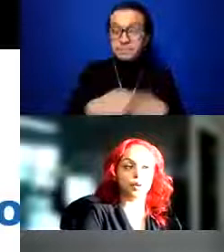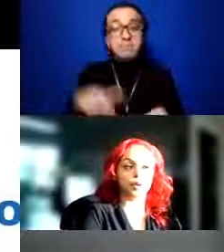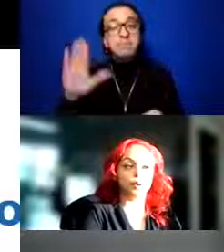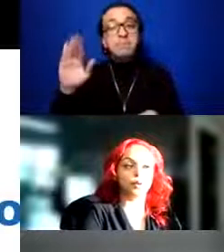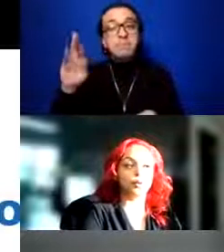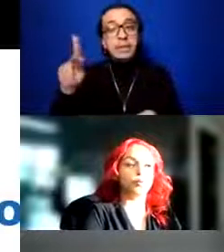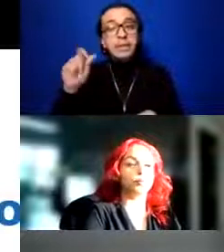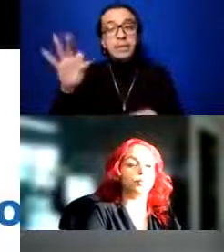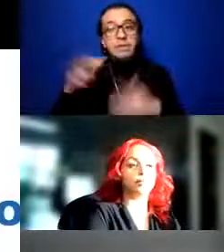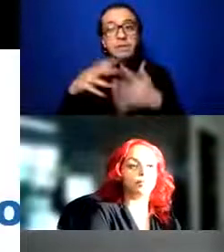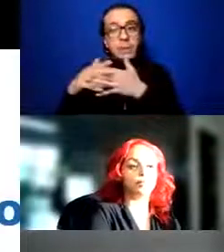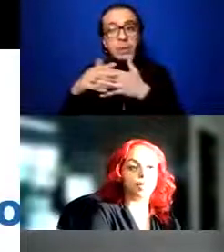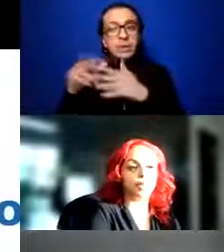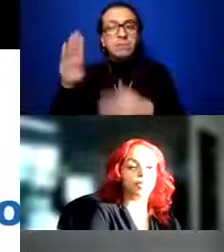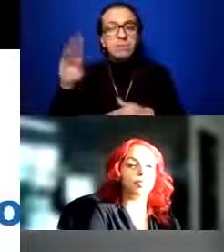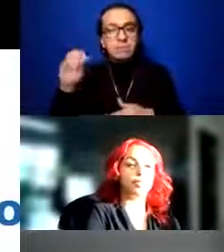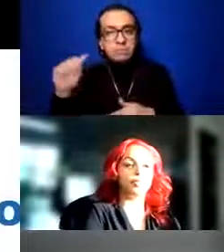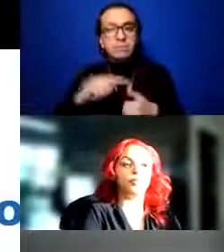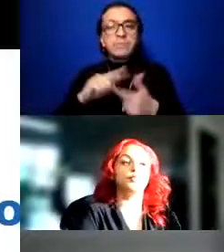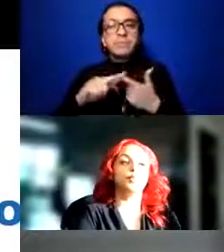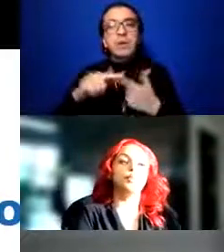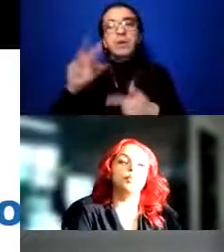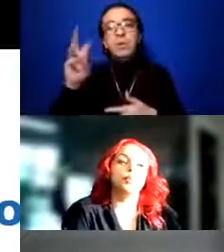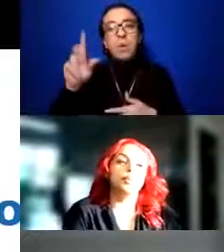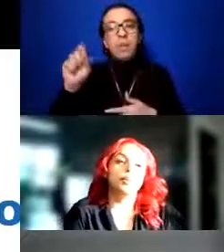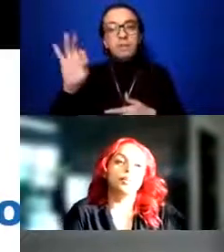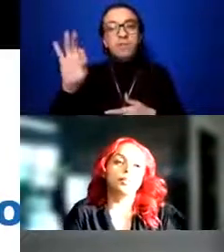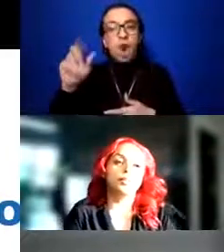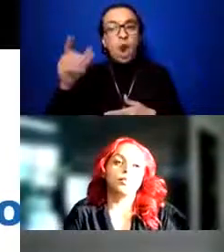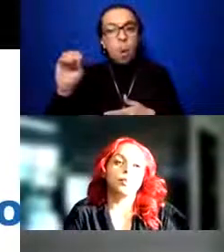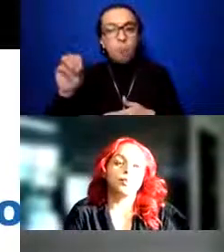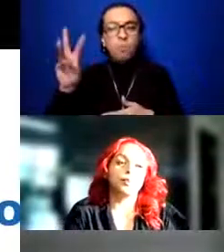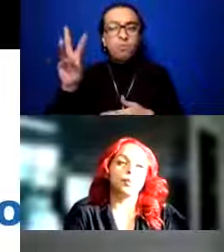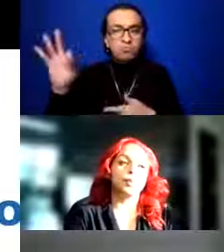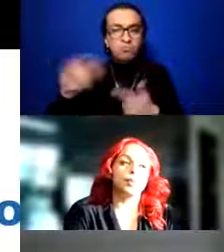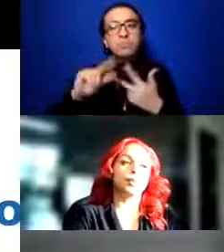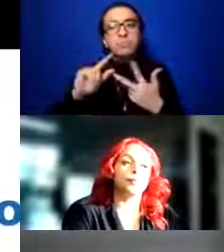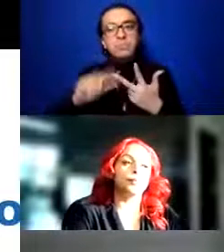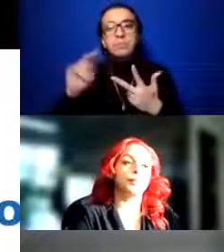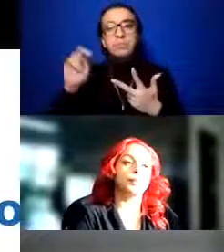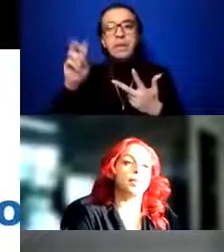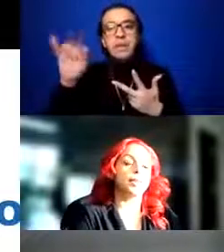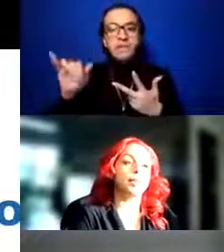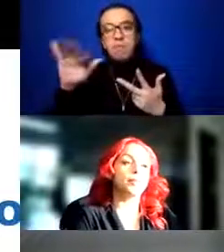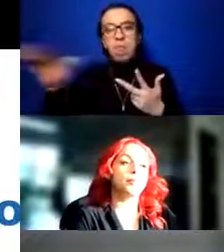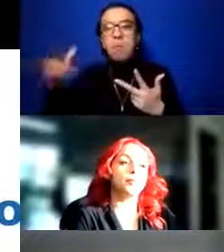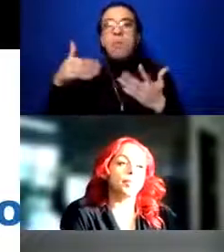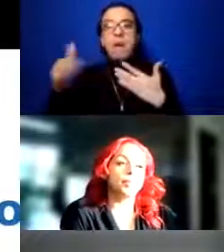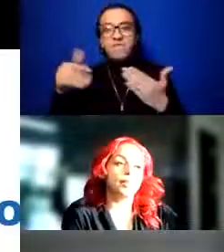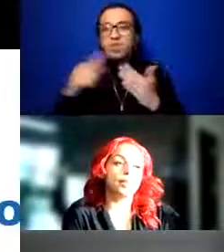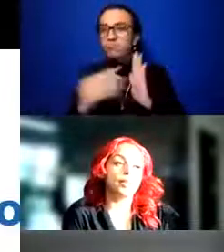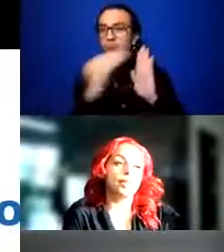Wells Fargo, Navy Fed, and so forth. So that's where you would put the bank